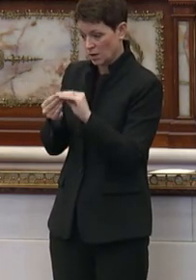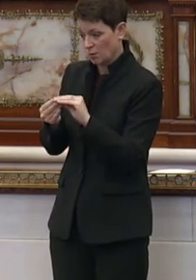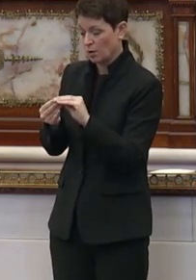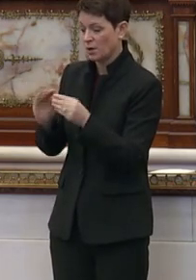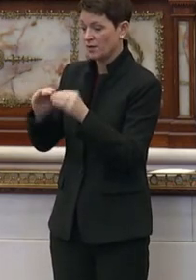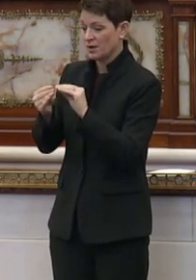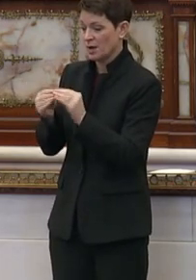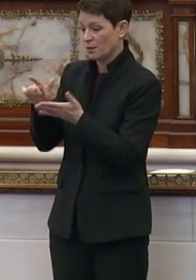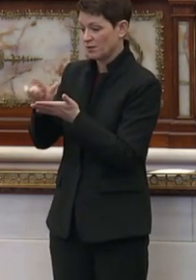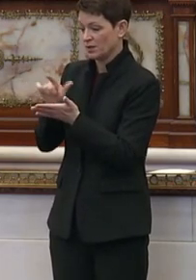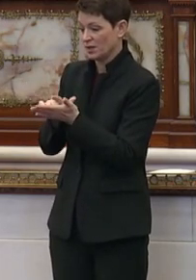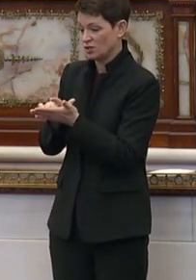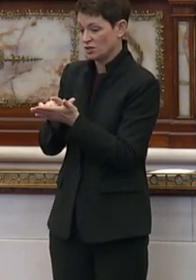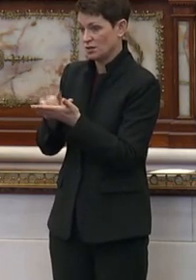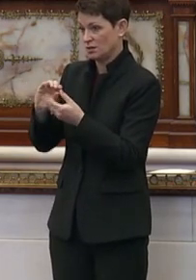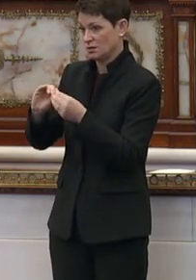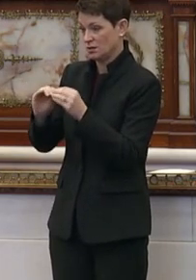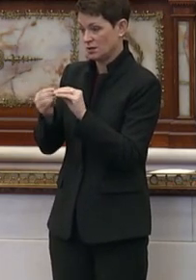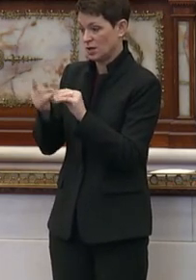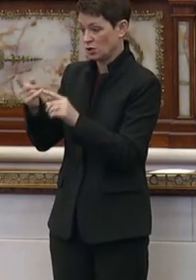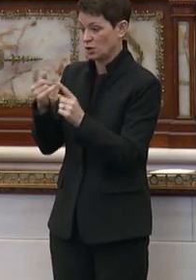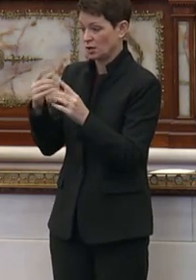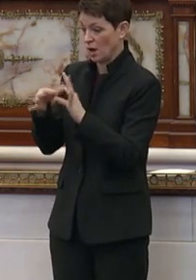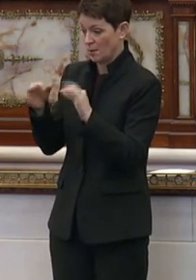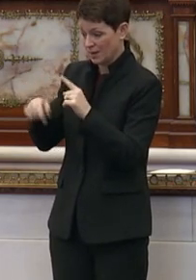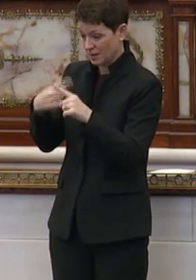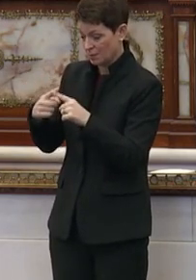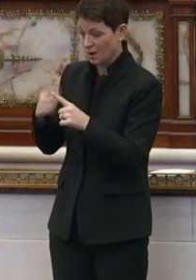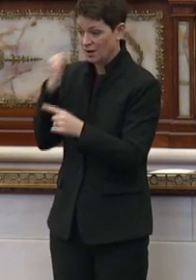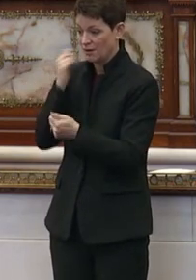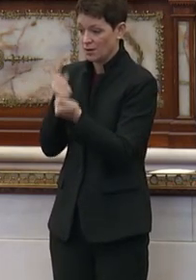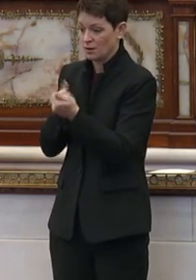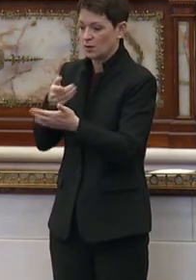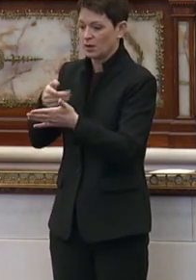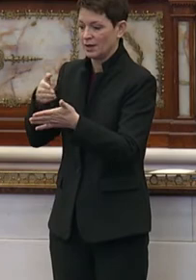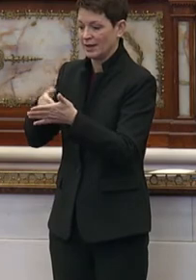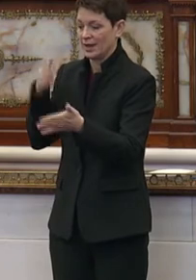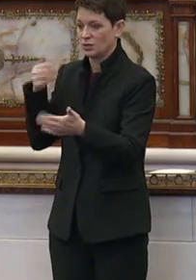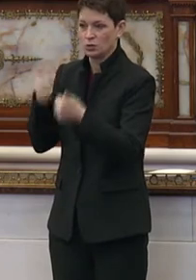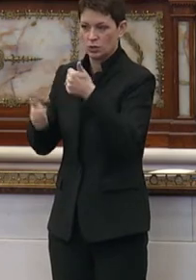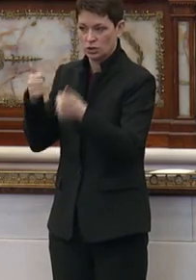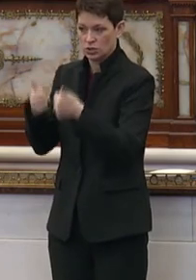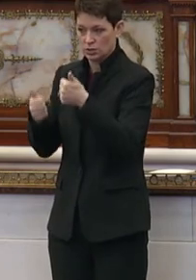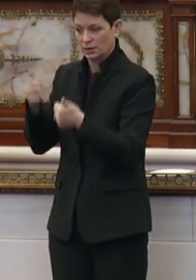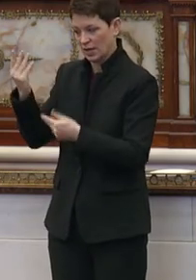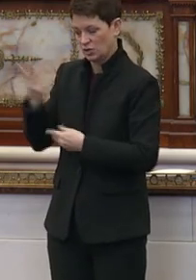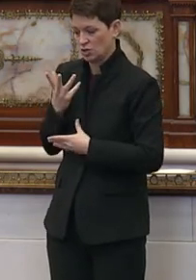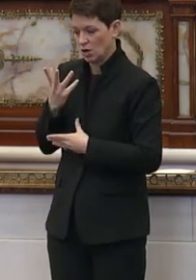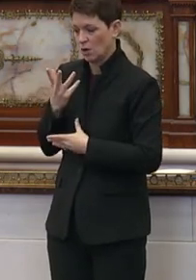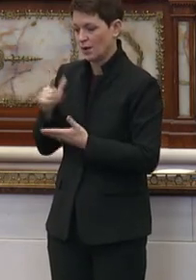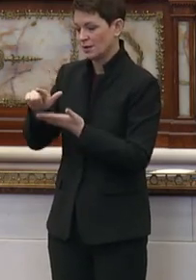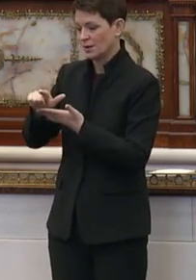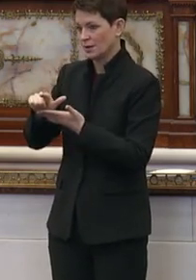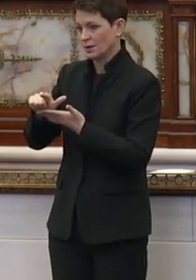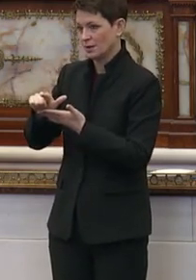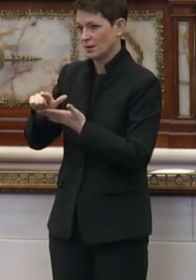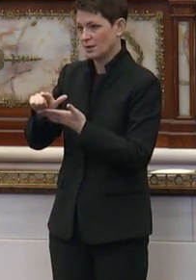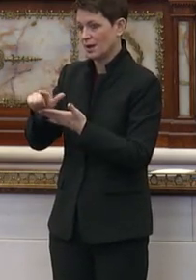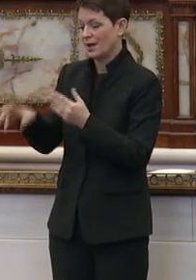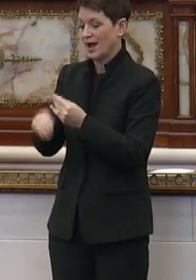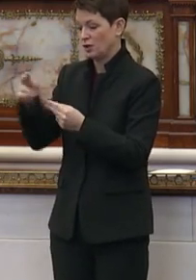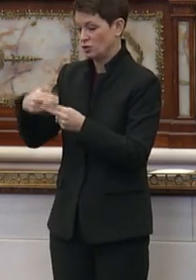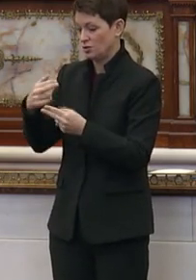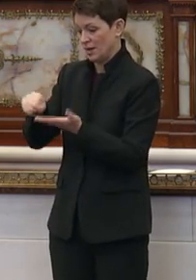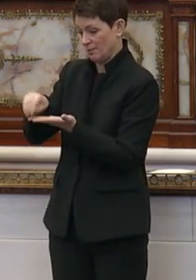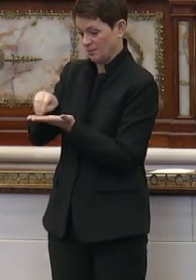the number of the legislative item that you are commenting on, and whether you are a supporter of or against, and the legislation, and add